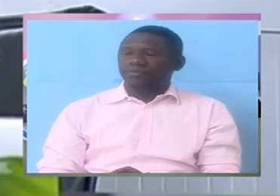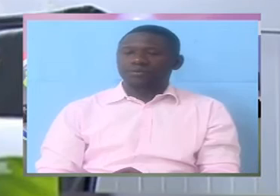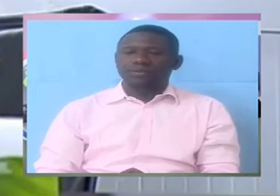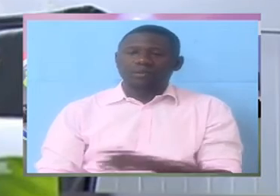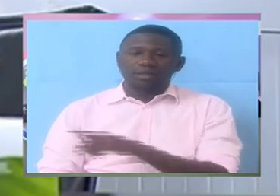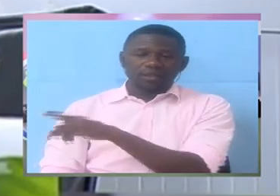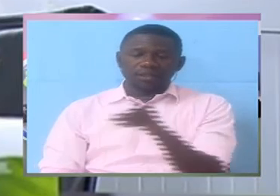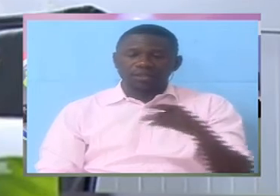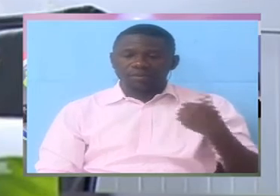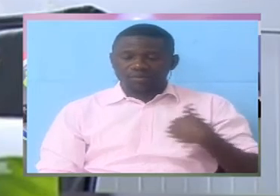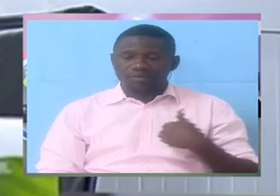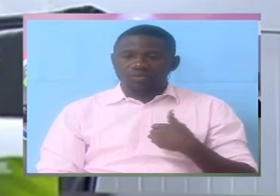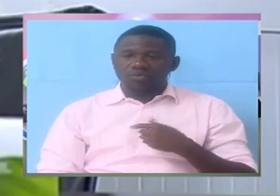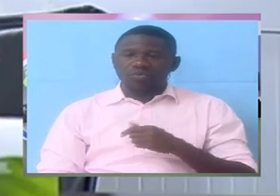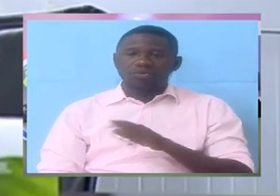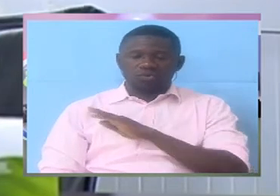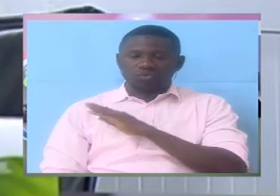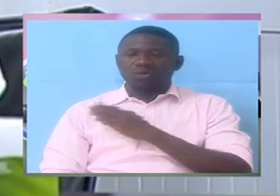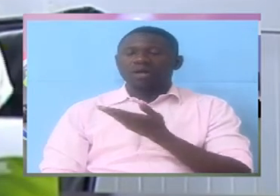these people also have